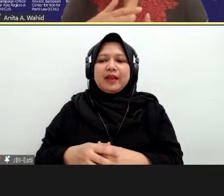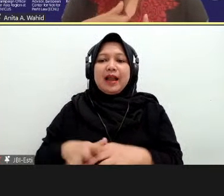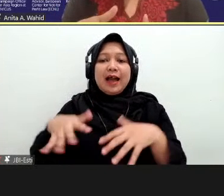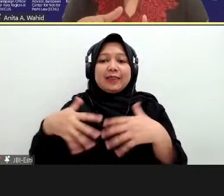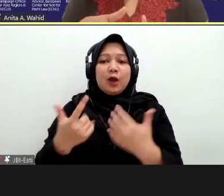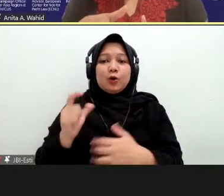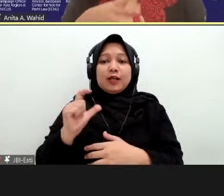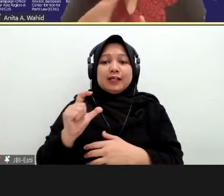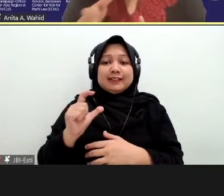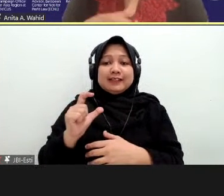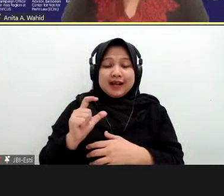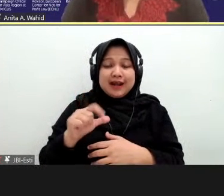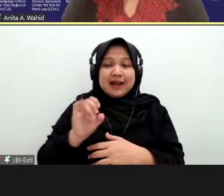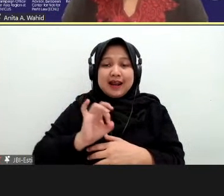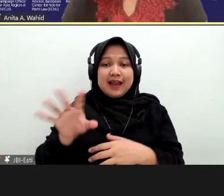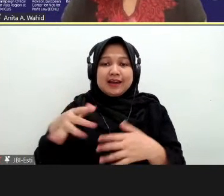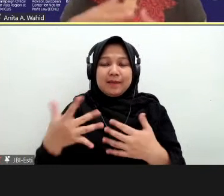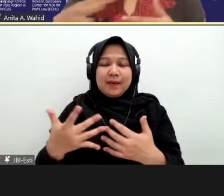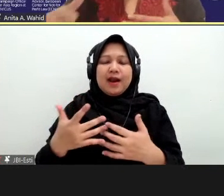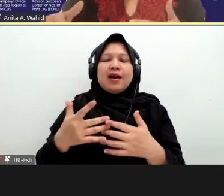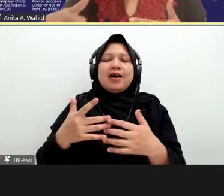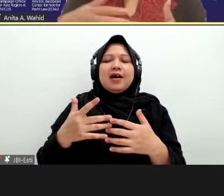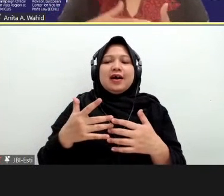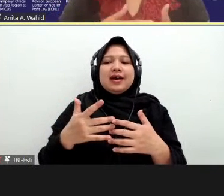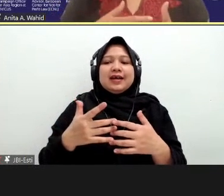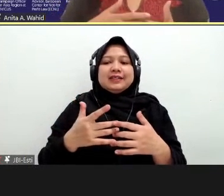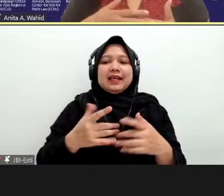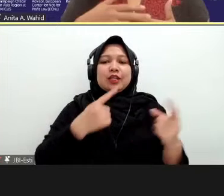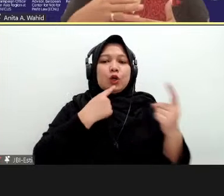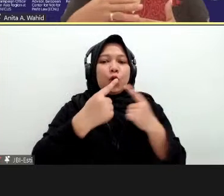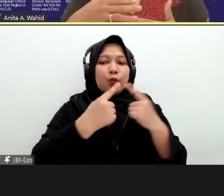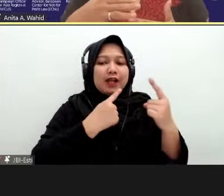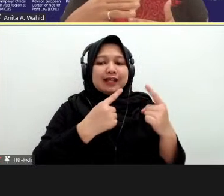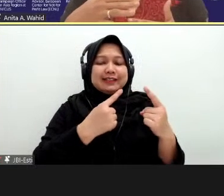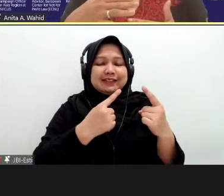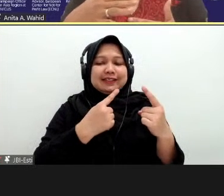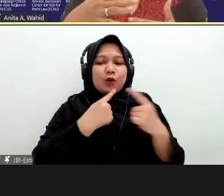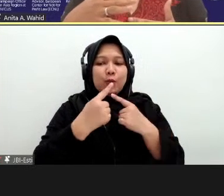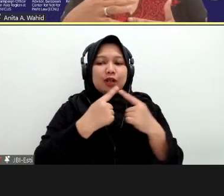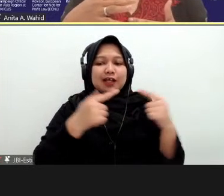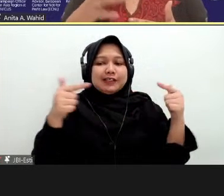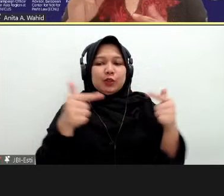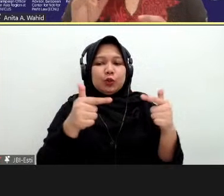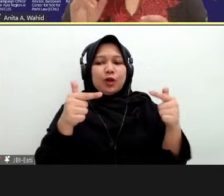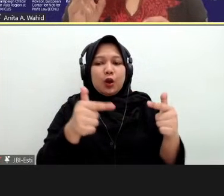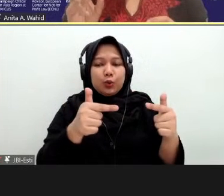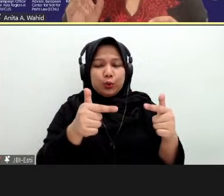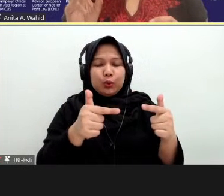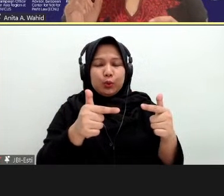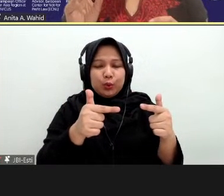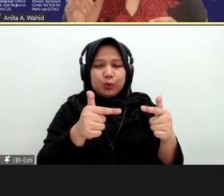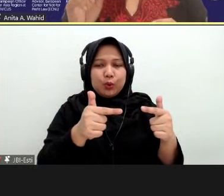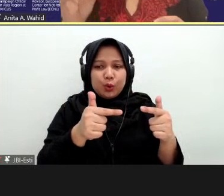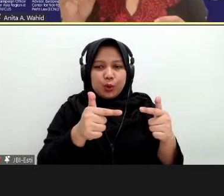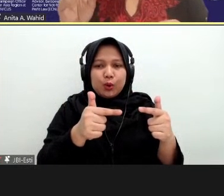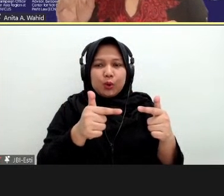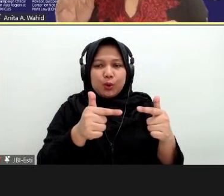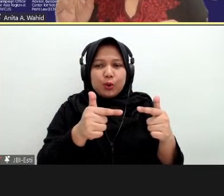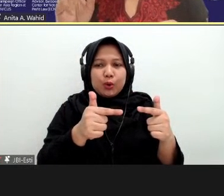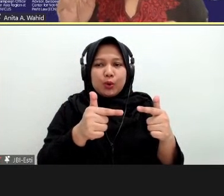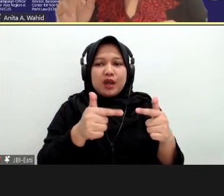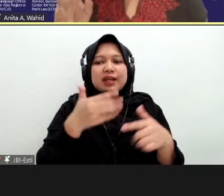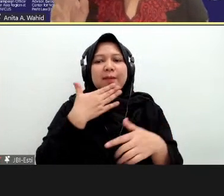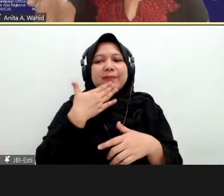mad. There's another way as well to do some disturbance or disturb the communications.